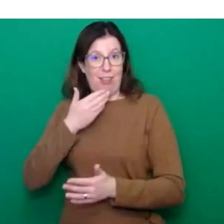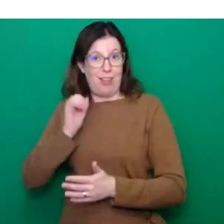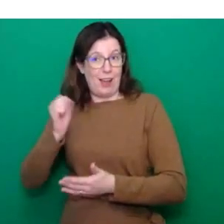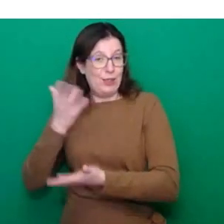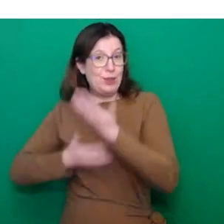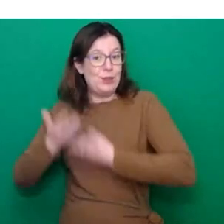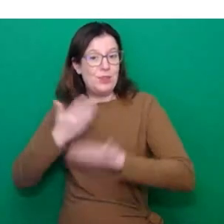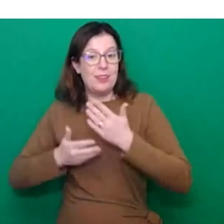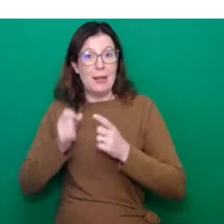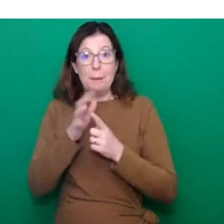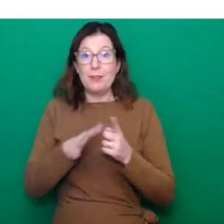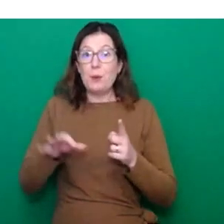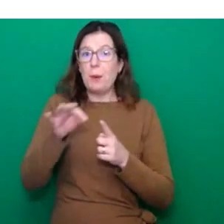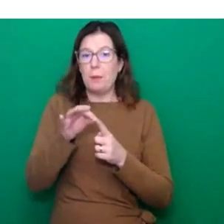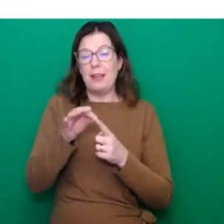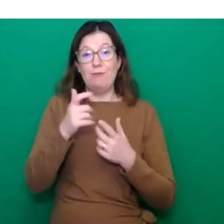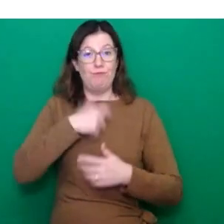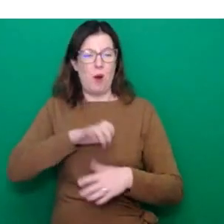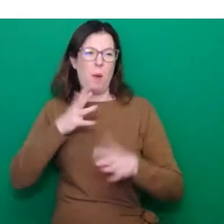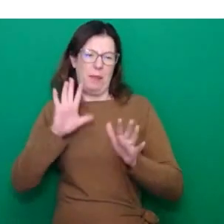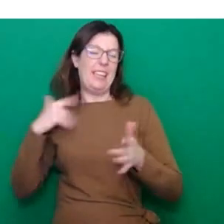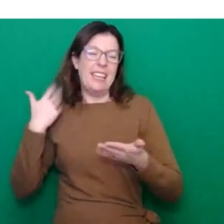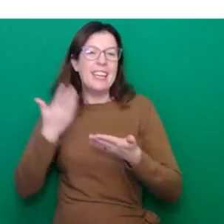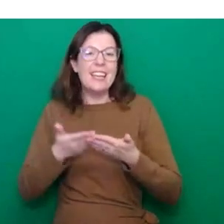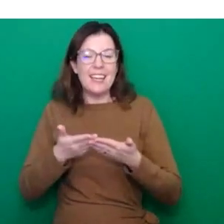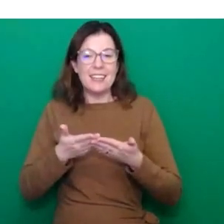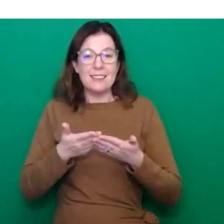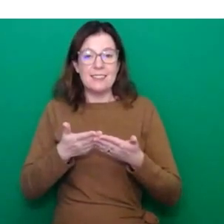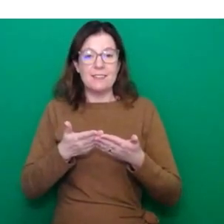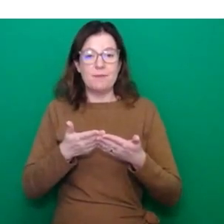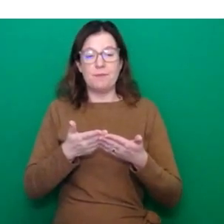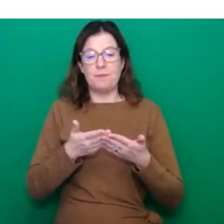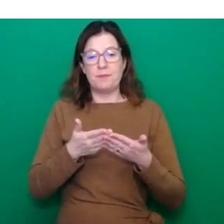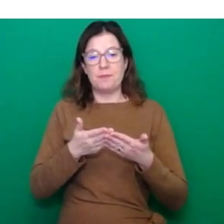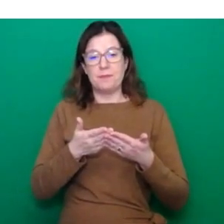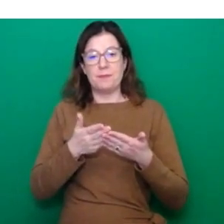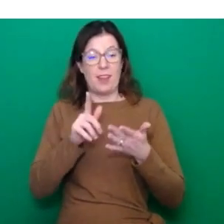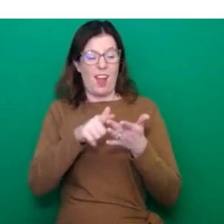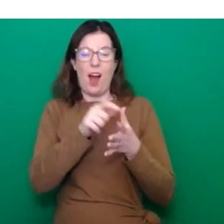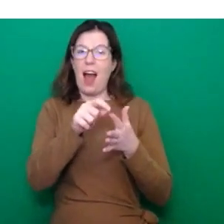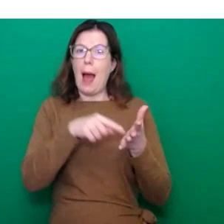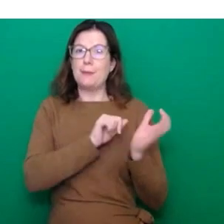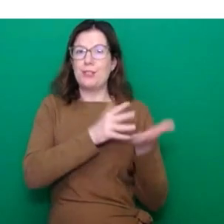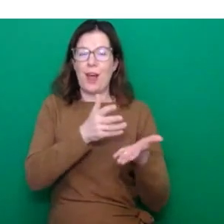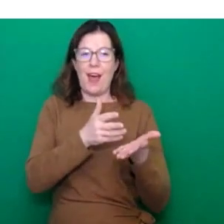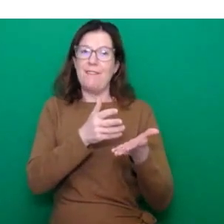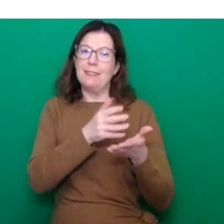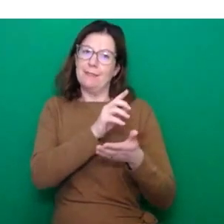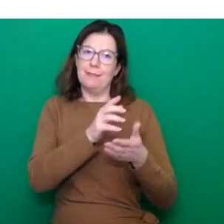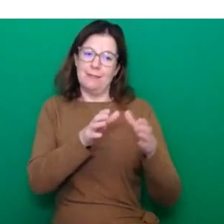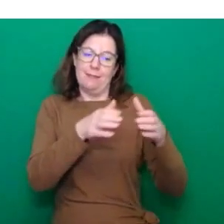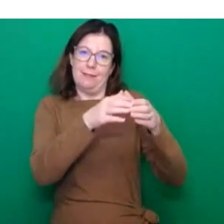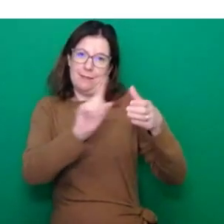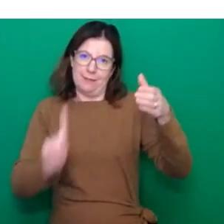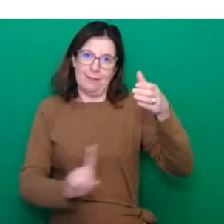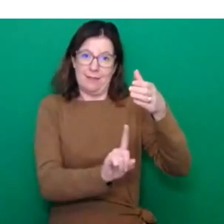obviously PWPs have been around for some years now, as you say. They're connected with the with IAPT services, which in themselves have been